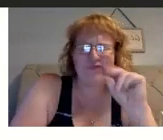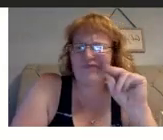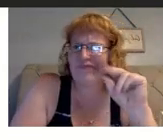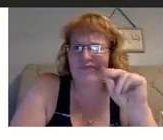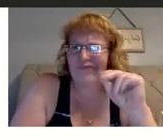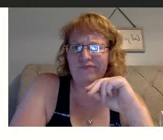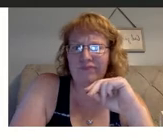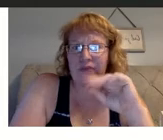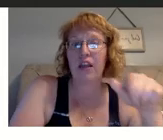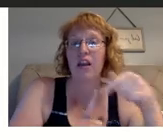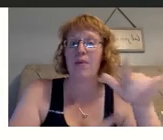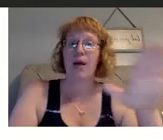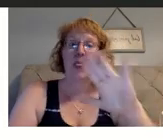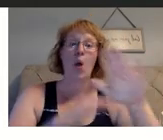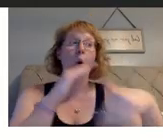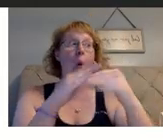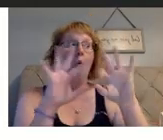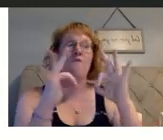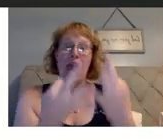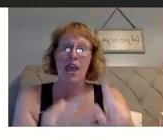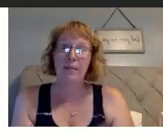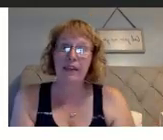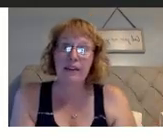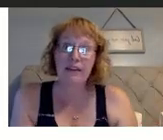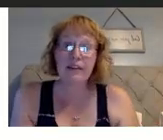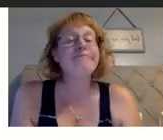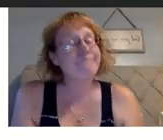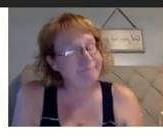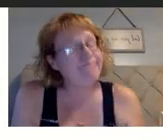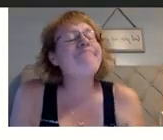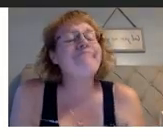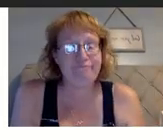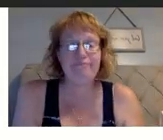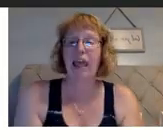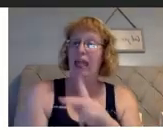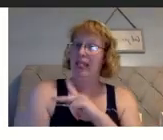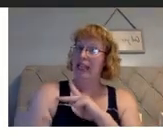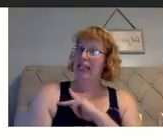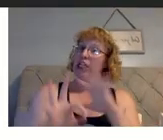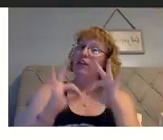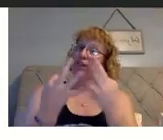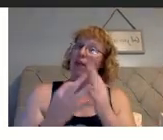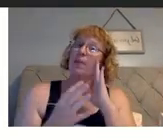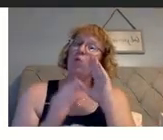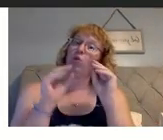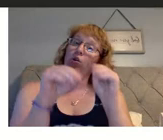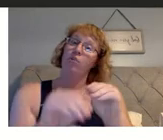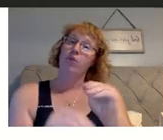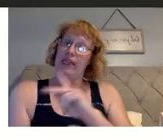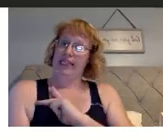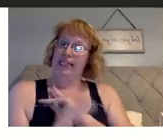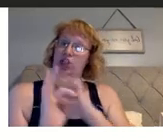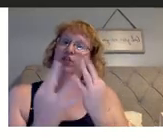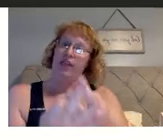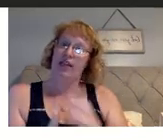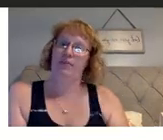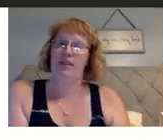No. Is it about their whole family? Yeah, it's about the Kinder family. So we're going to go ahead and put the Kinder